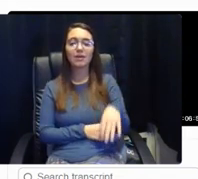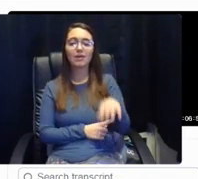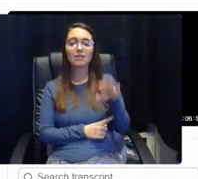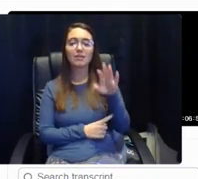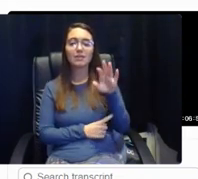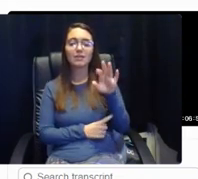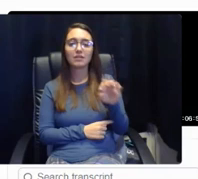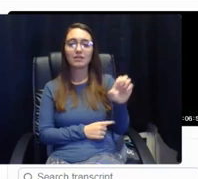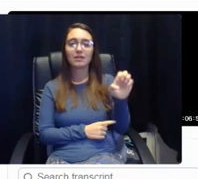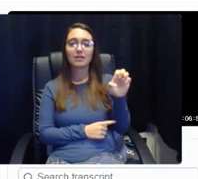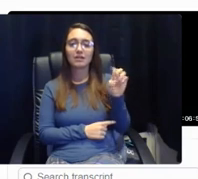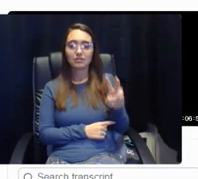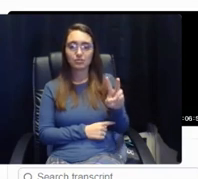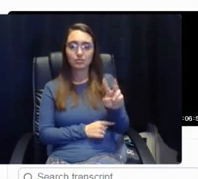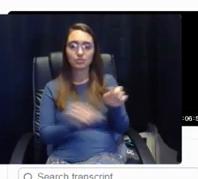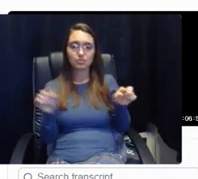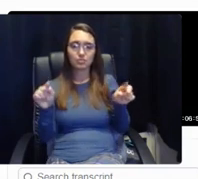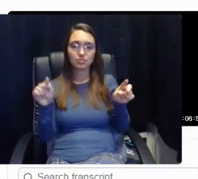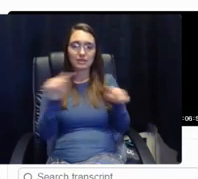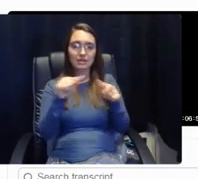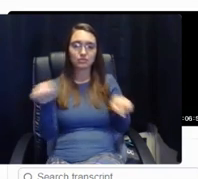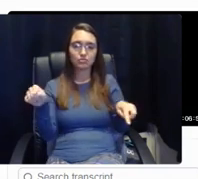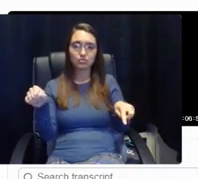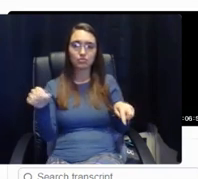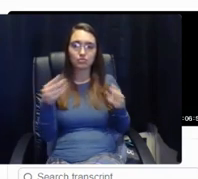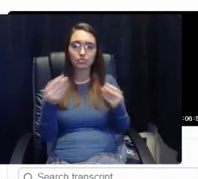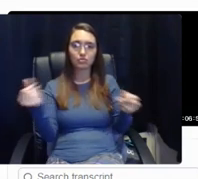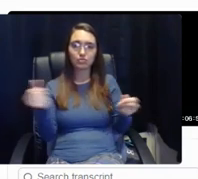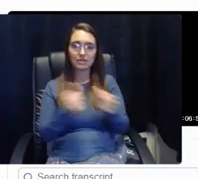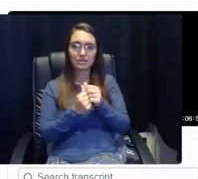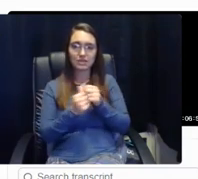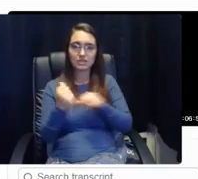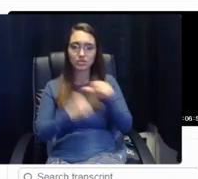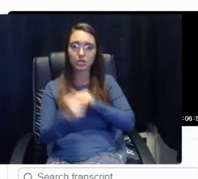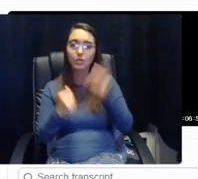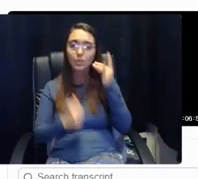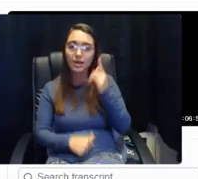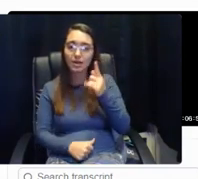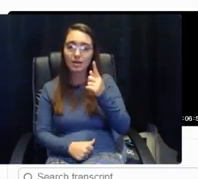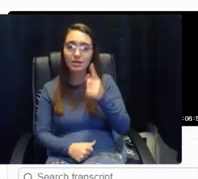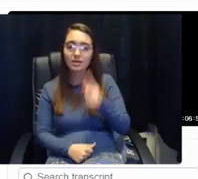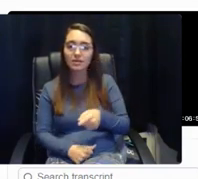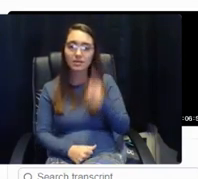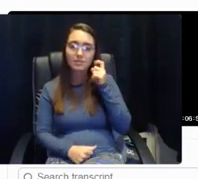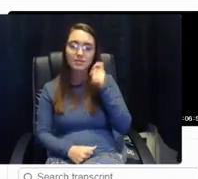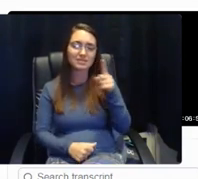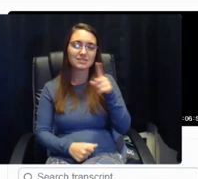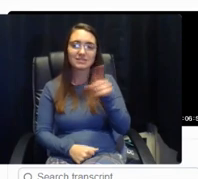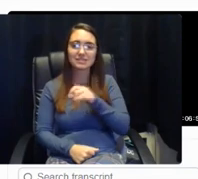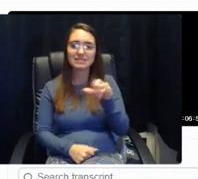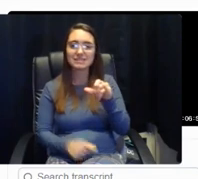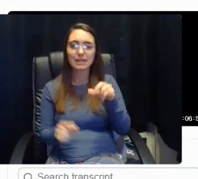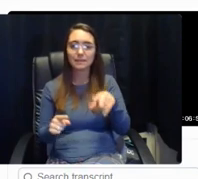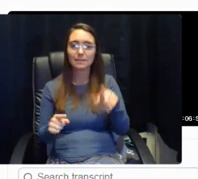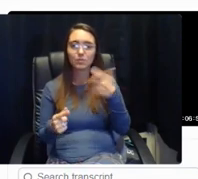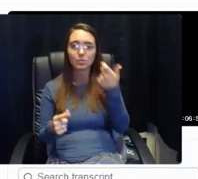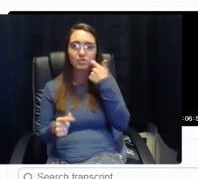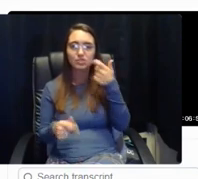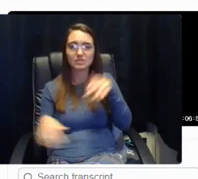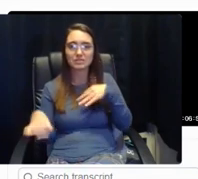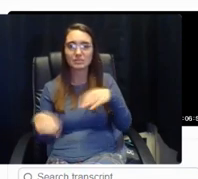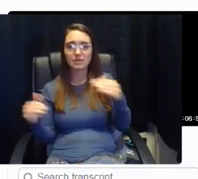cerium 4 and the iron 2 can't cancel out because that comes from that relationship. And